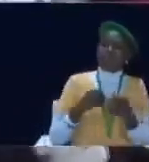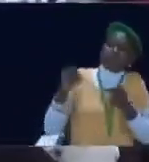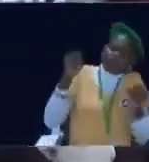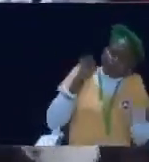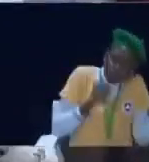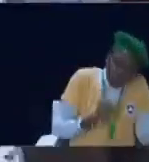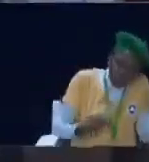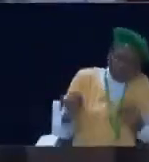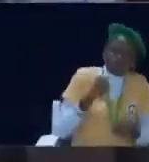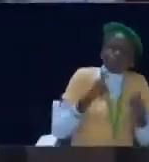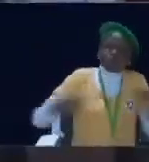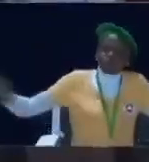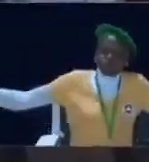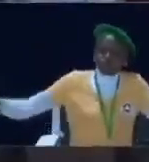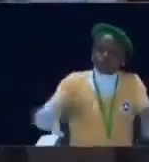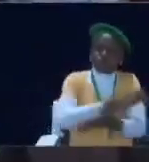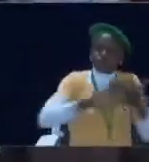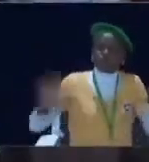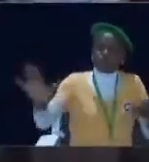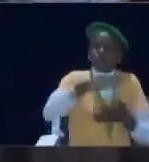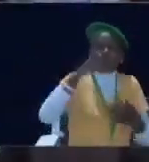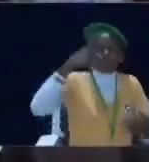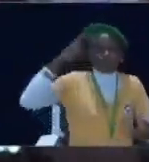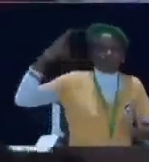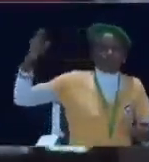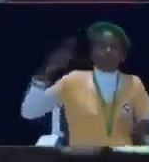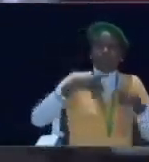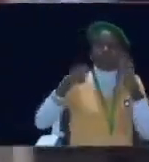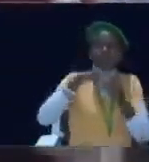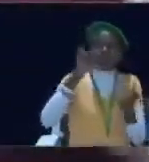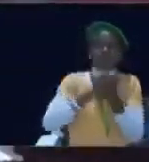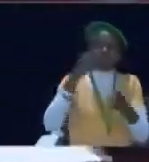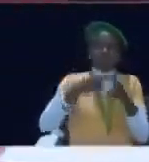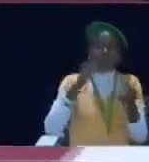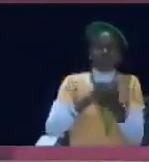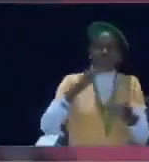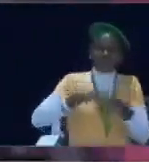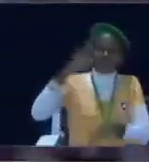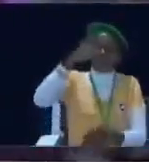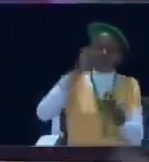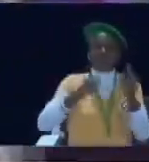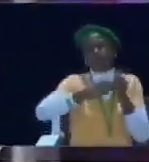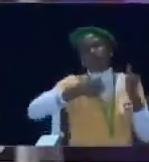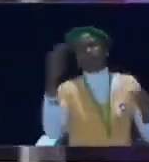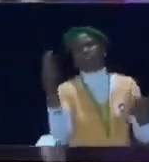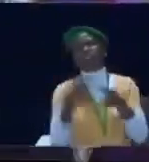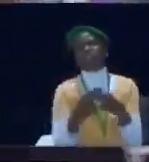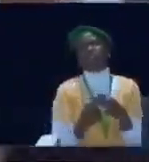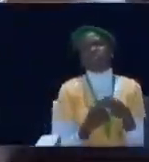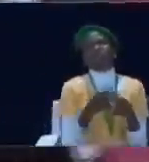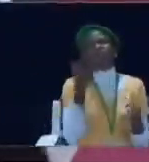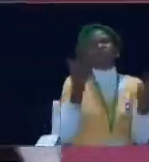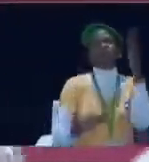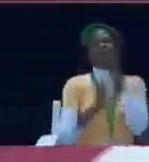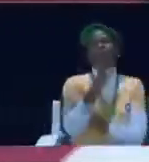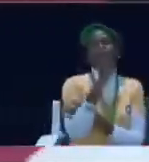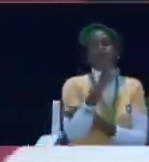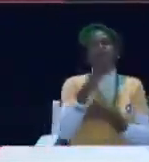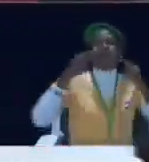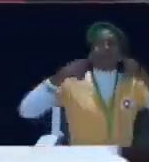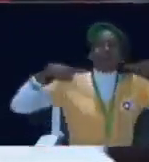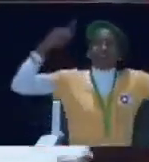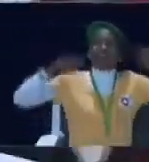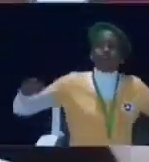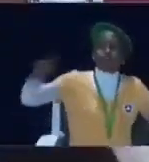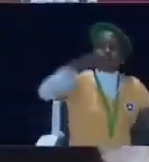struggled to destroy your dreams. But in the name that is above every other name, may God announce